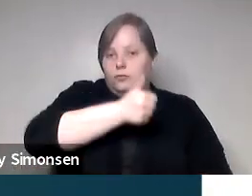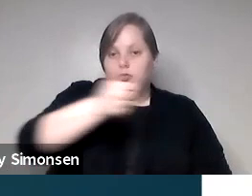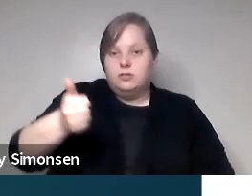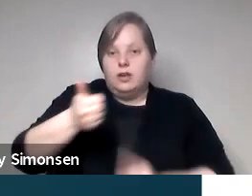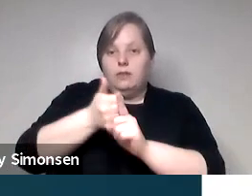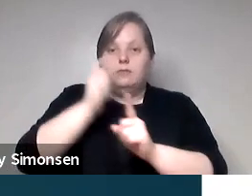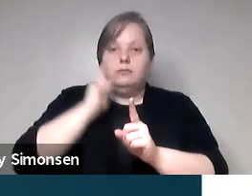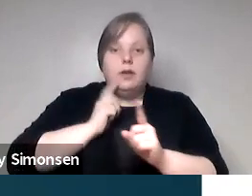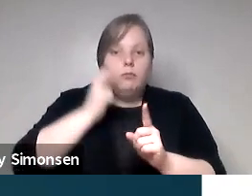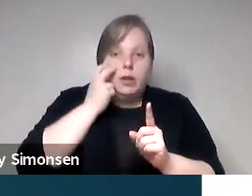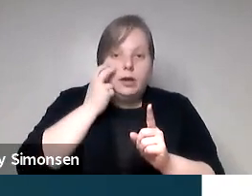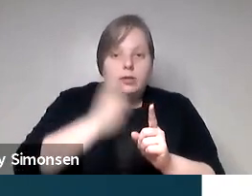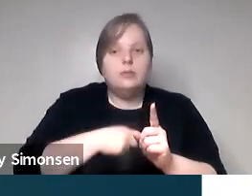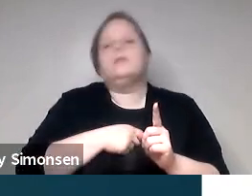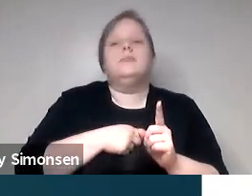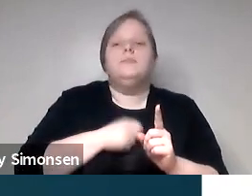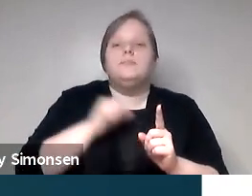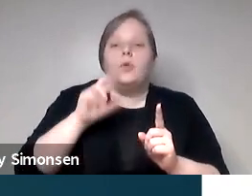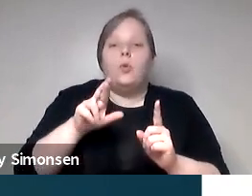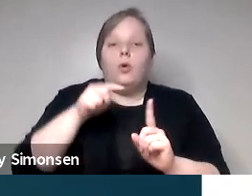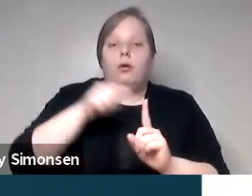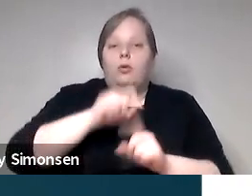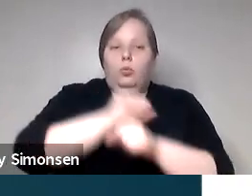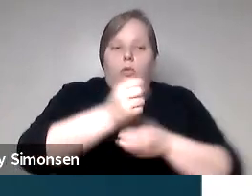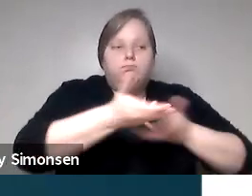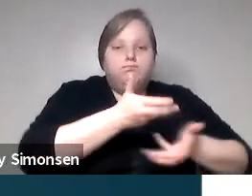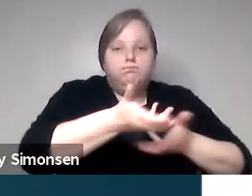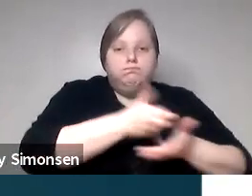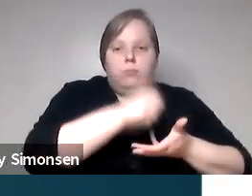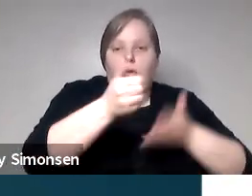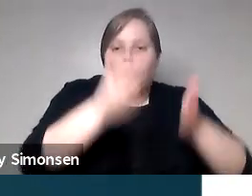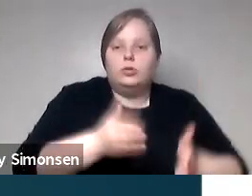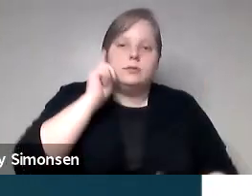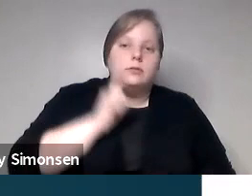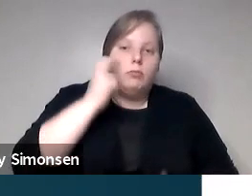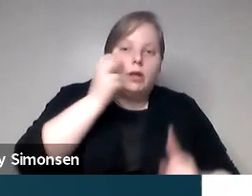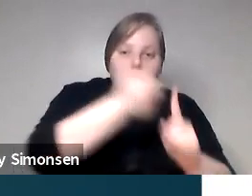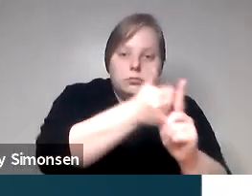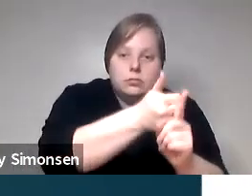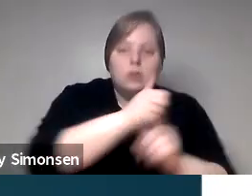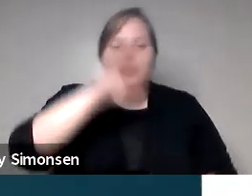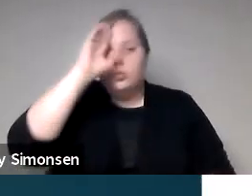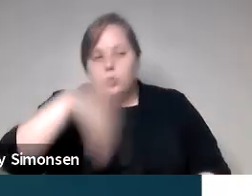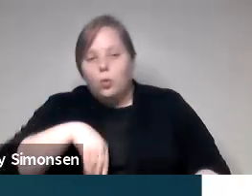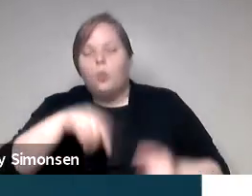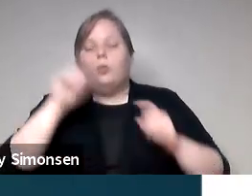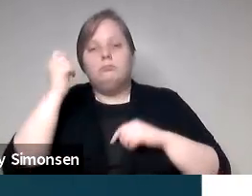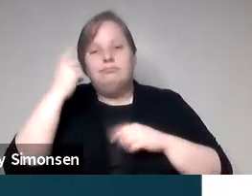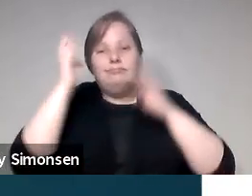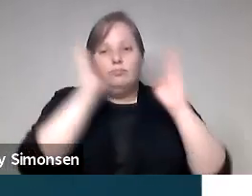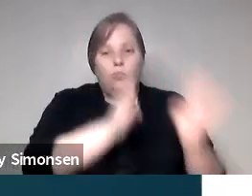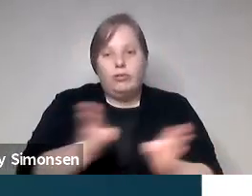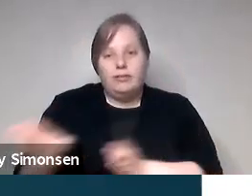who's deafblind, or you work with someone who's deafblind, that you know organization